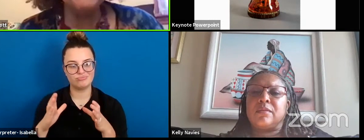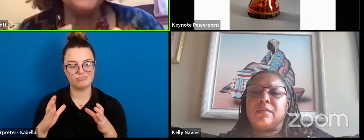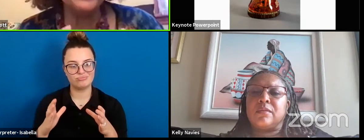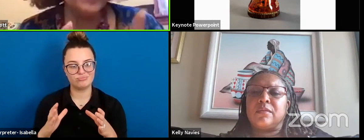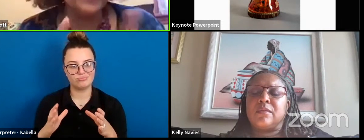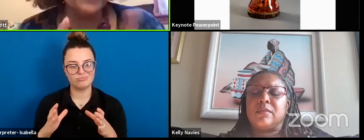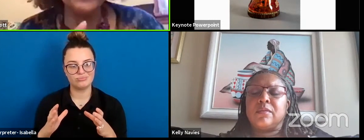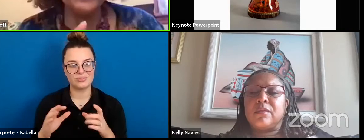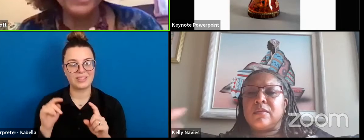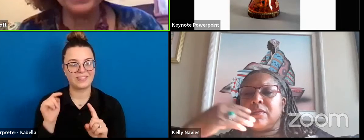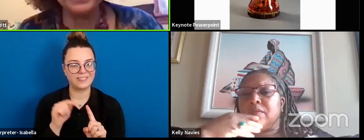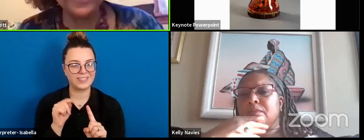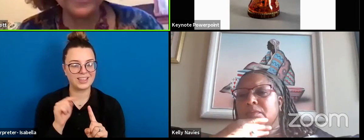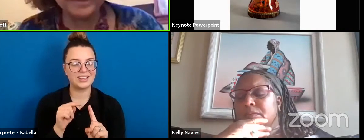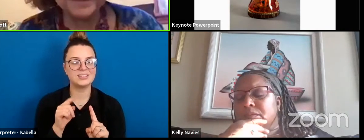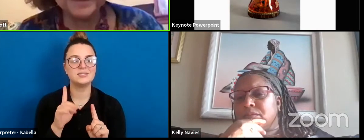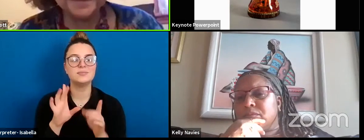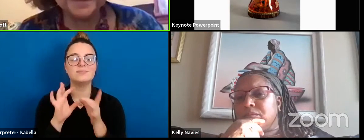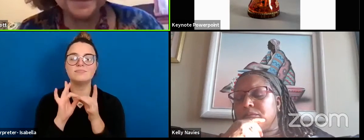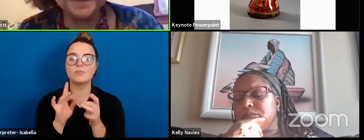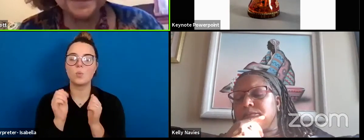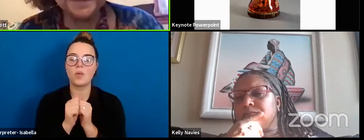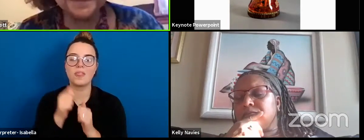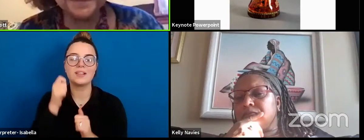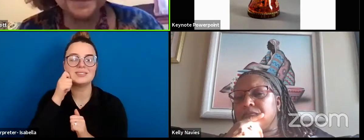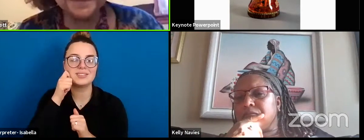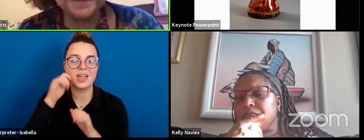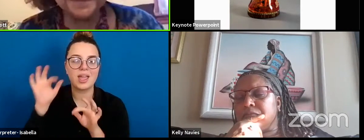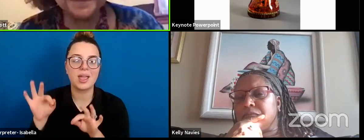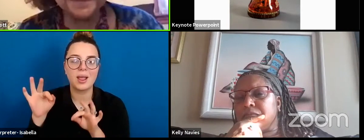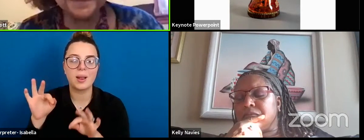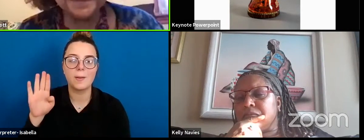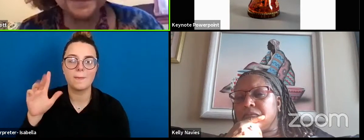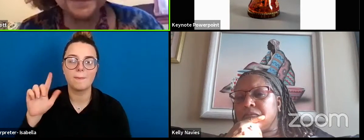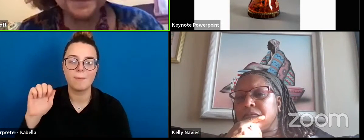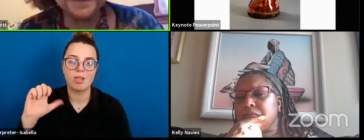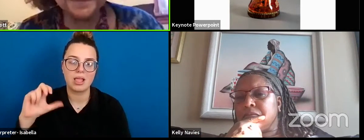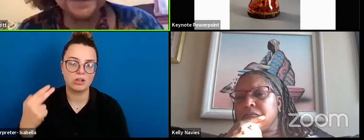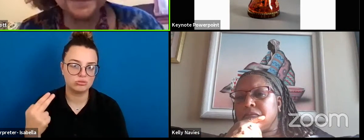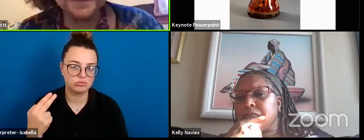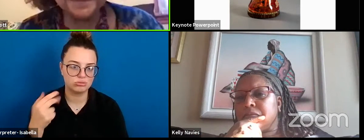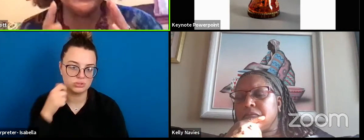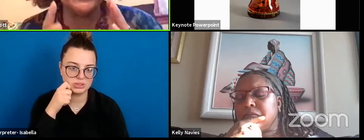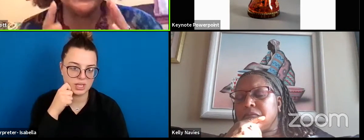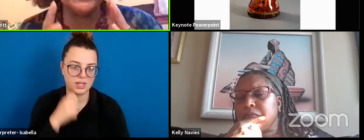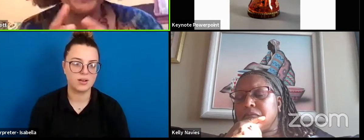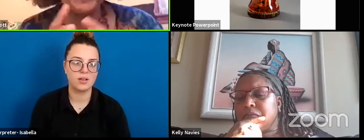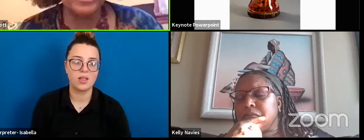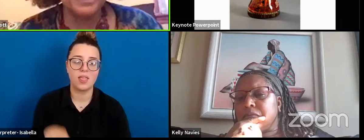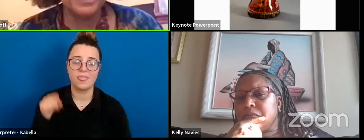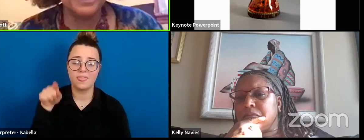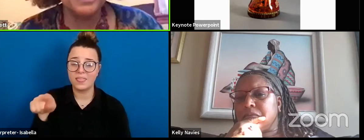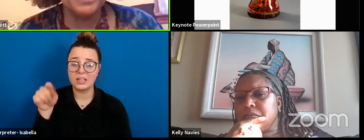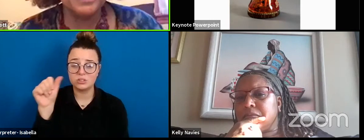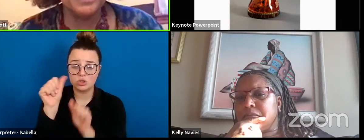This one is on skin bleaching. She's very, very, very light, this